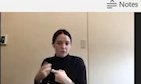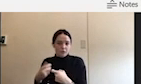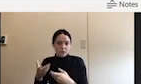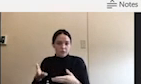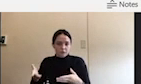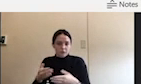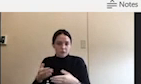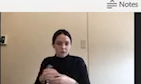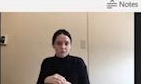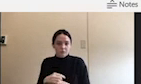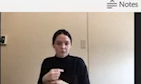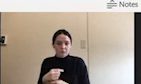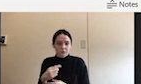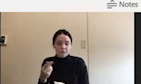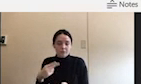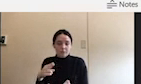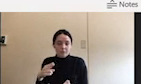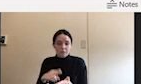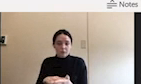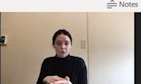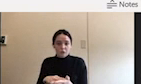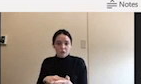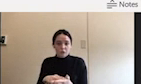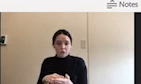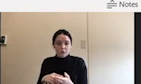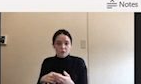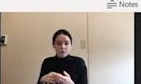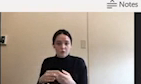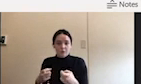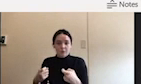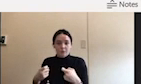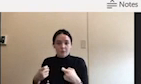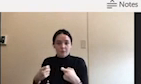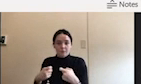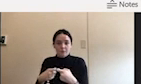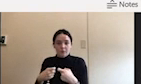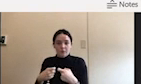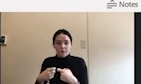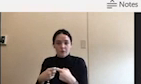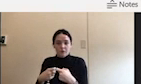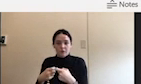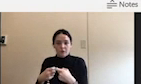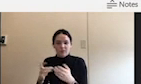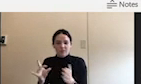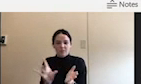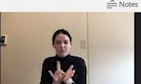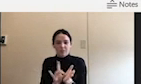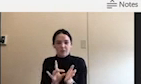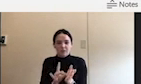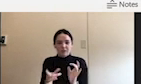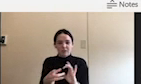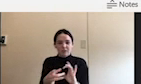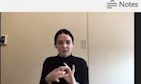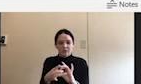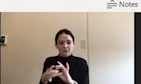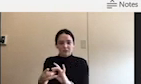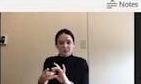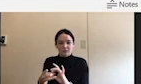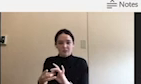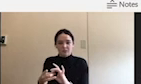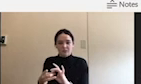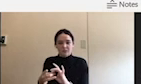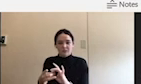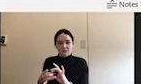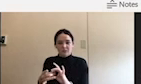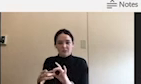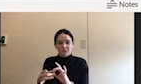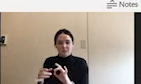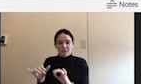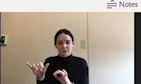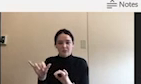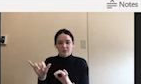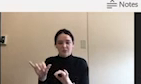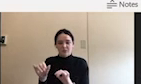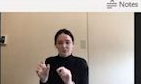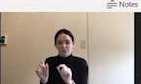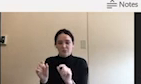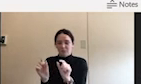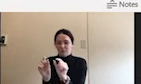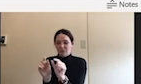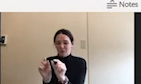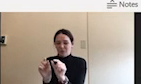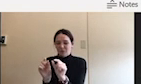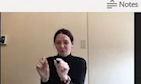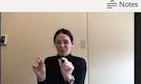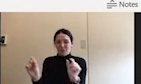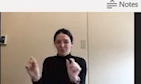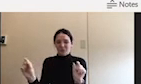sure that when I place my magnets on my battery, right, that these two ends are repelling each other. These are neodymium magnets.